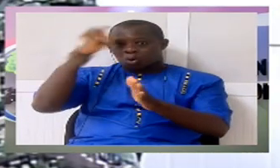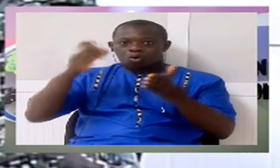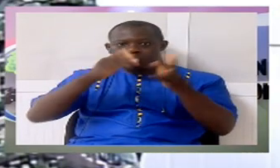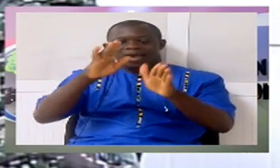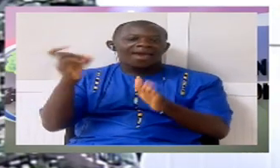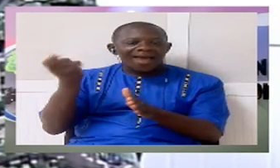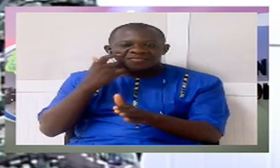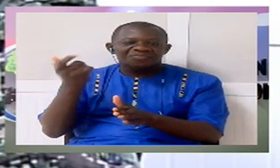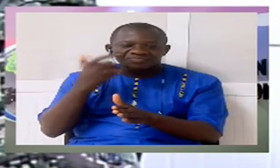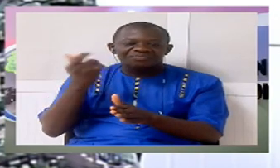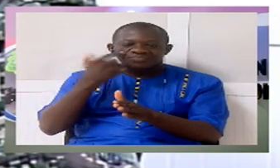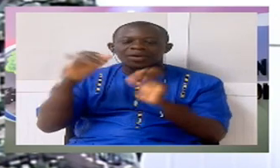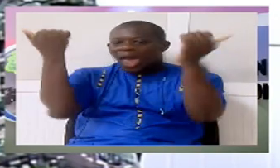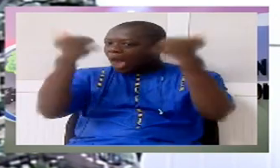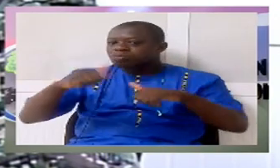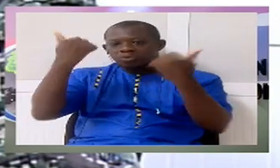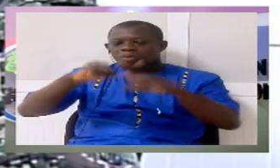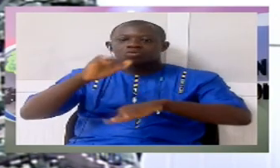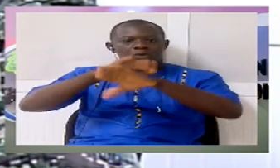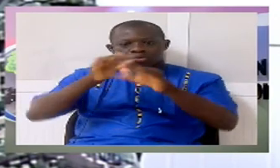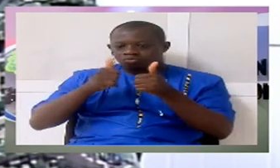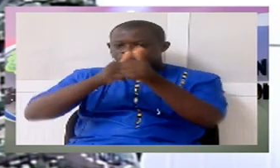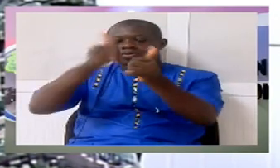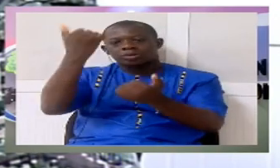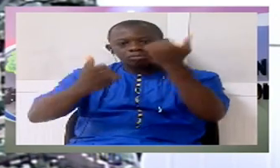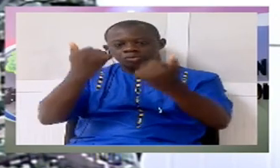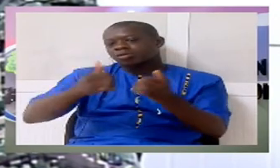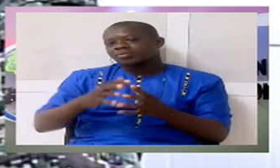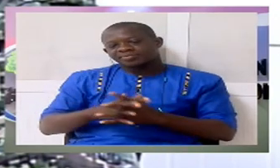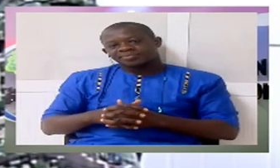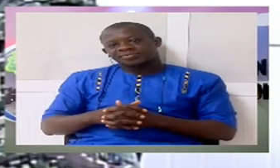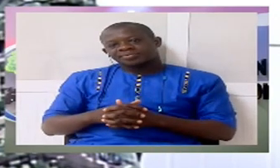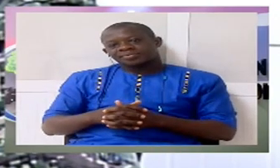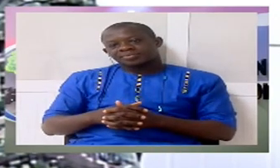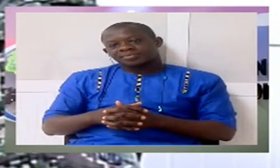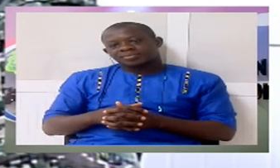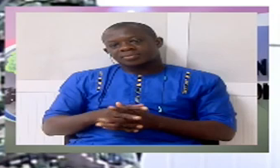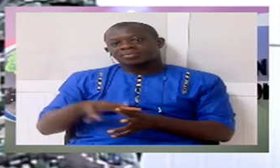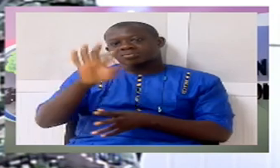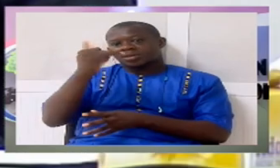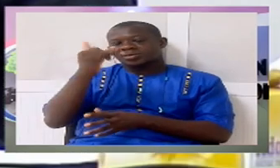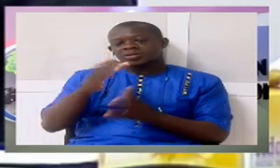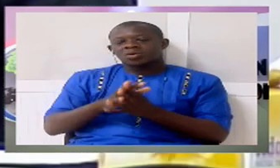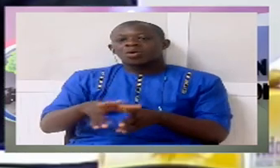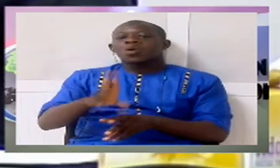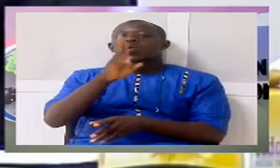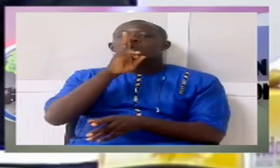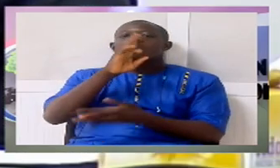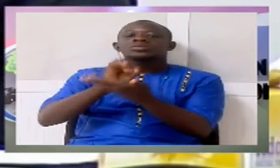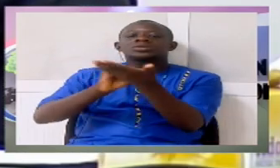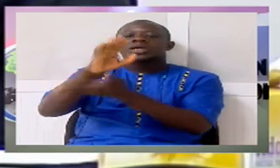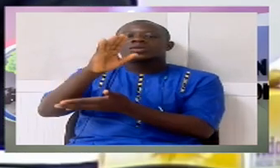Way di nga nangu ne li mom no len dan liggeye la dal ci convoy bi. Yes. Who gave that